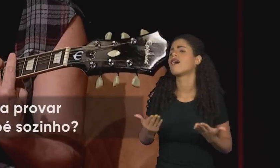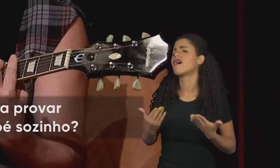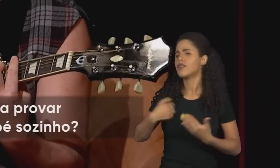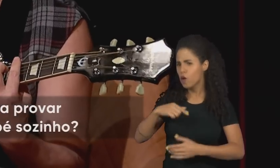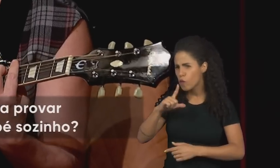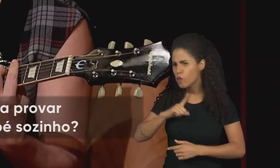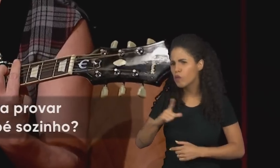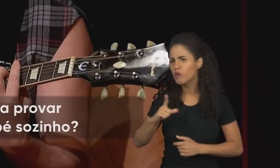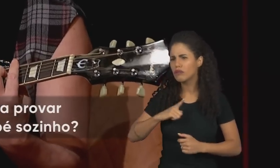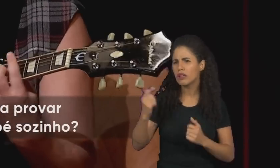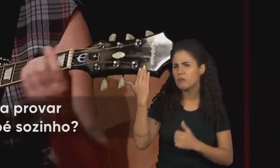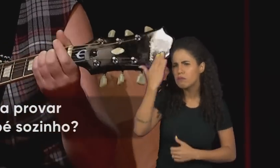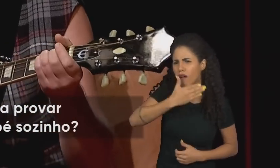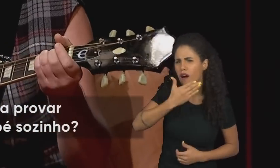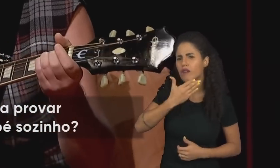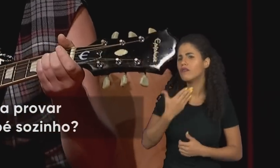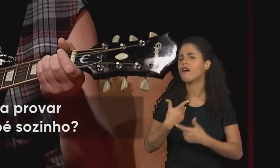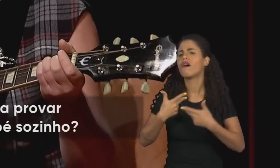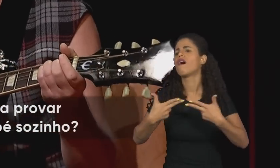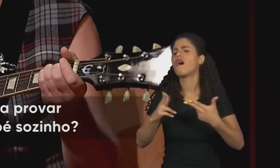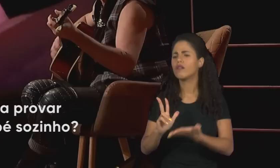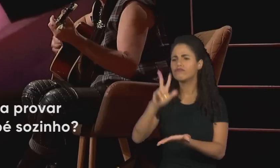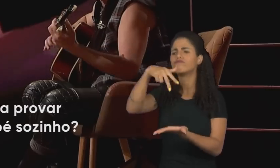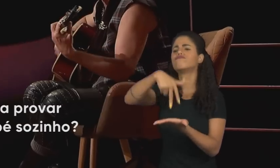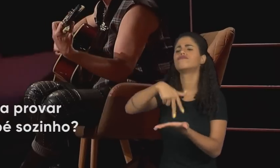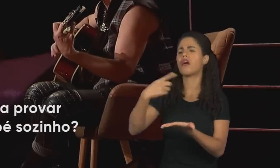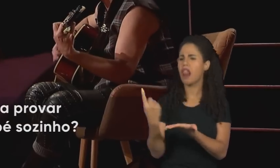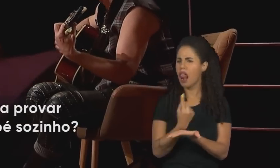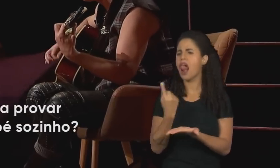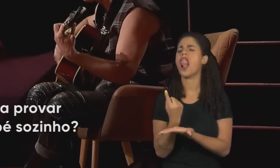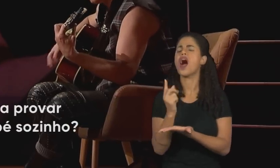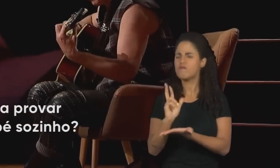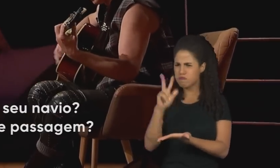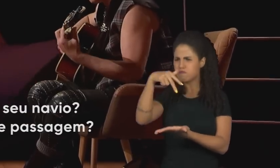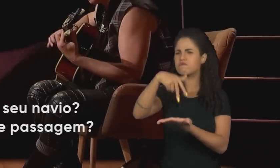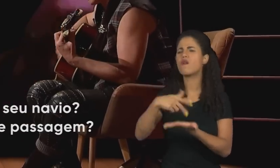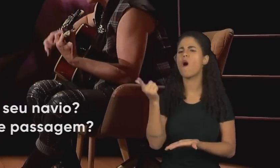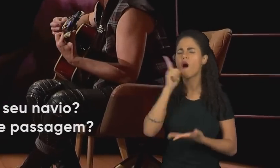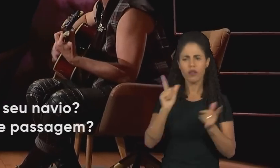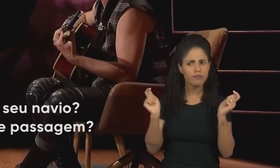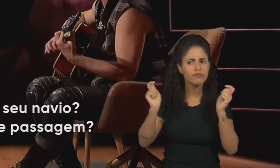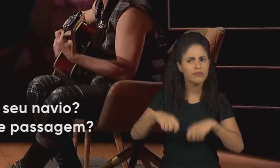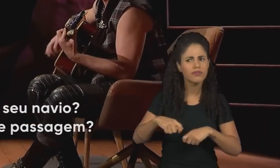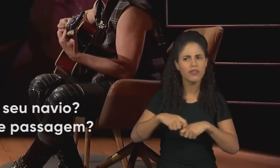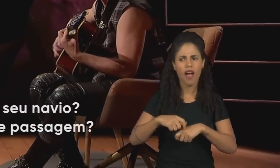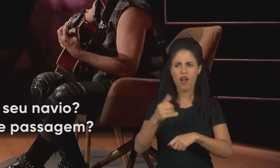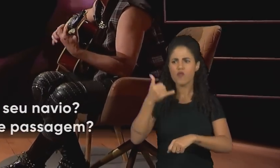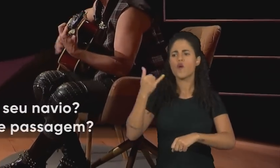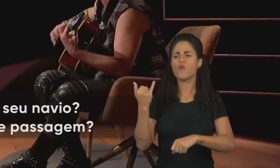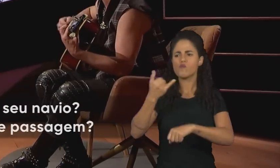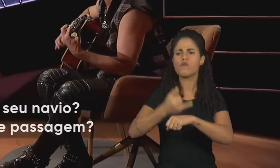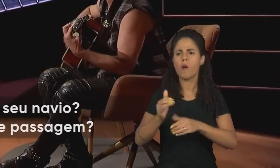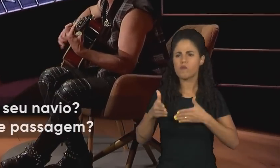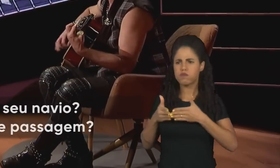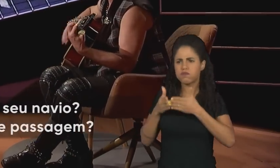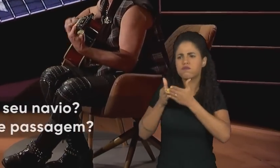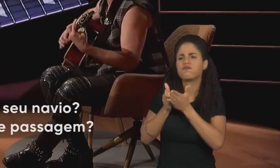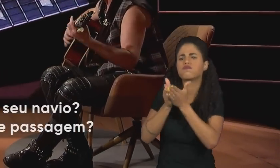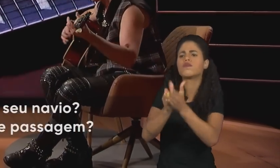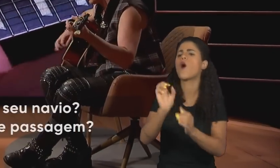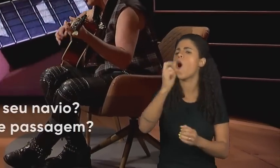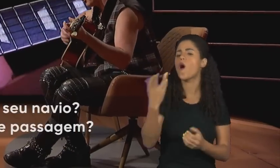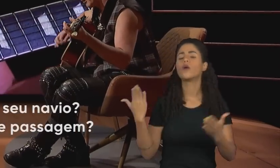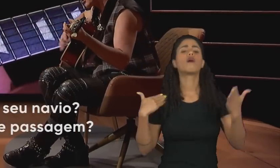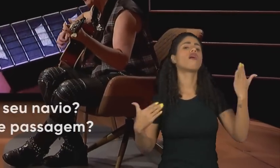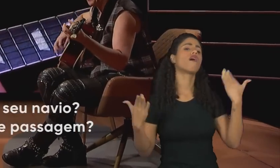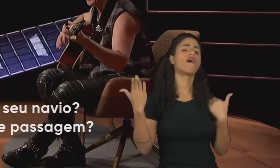to prove, can you stand on your own? Are you captain of your ship, or